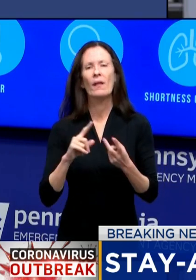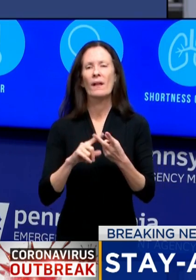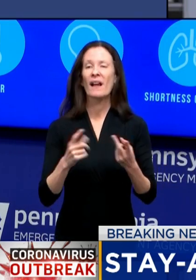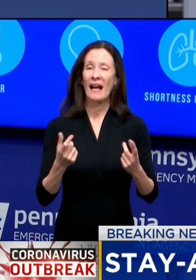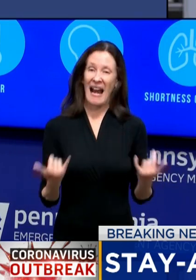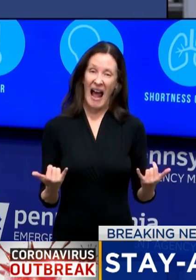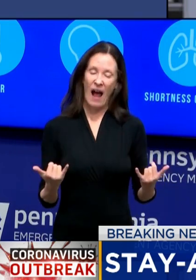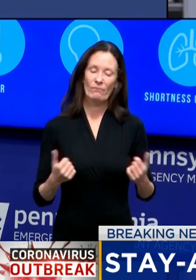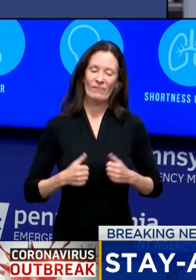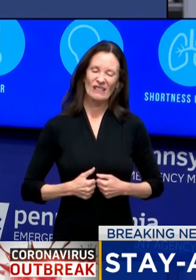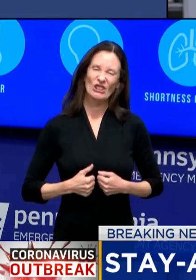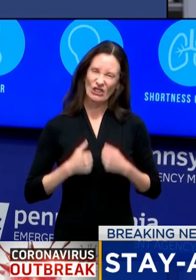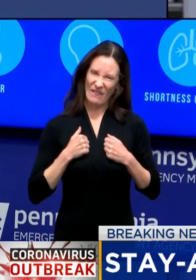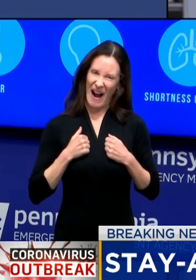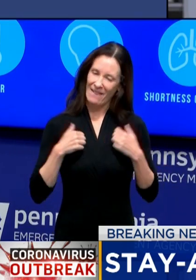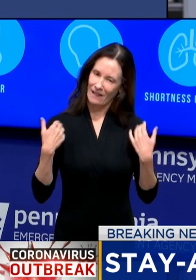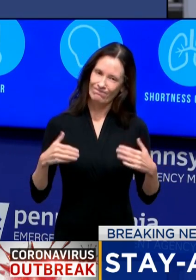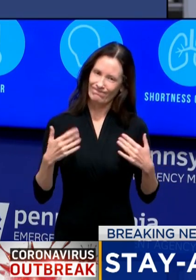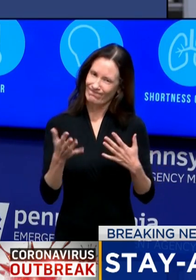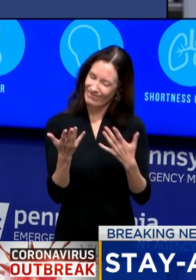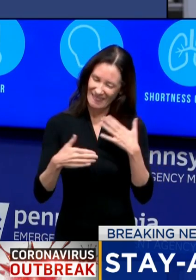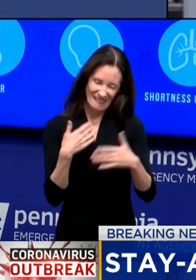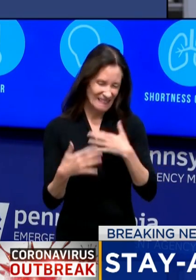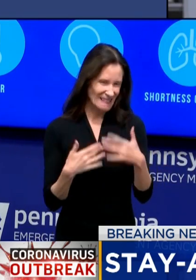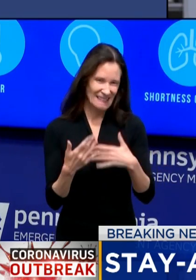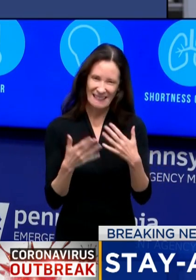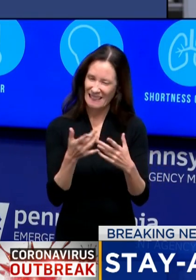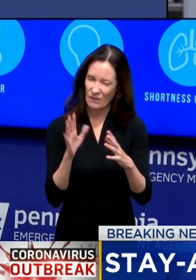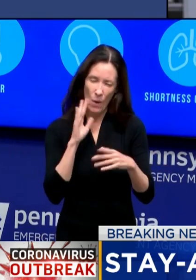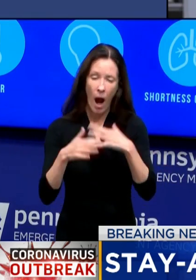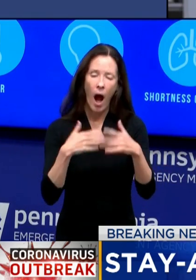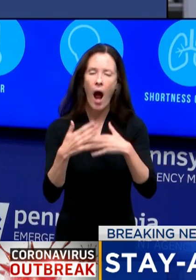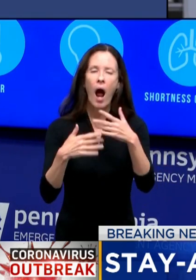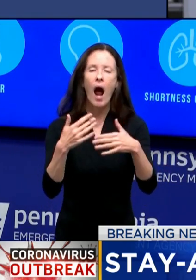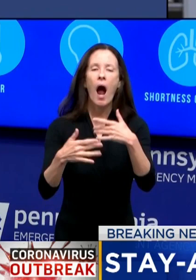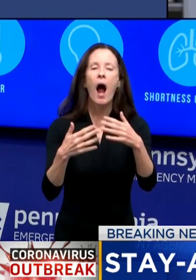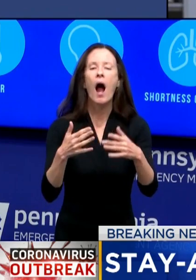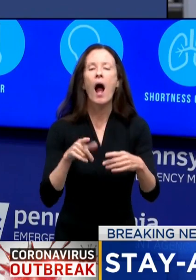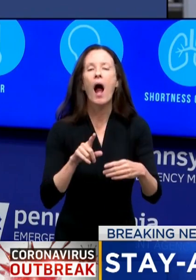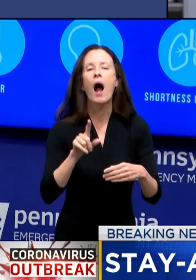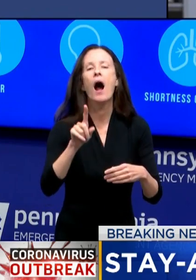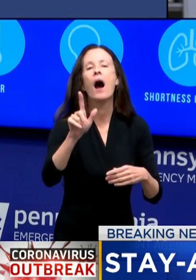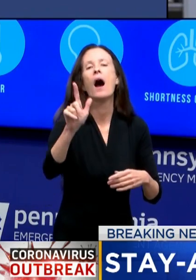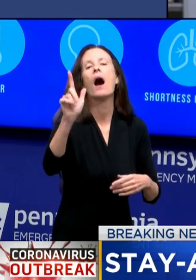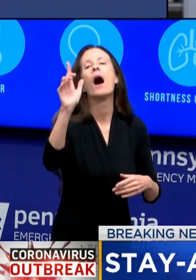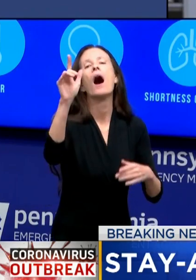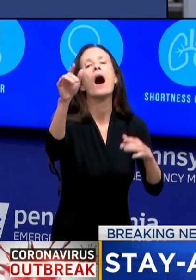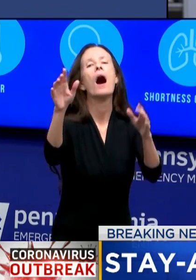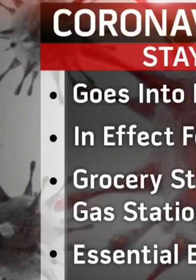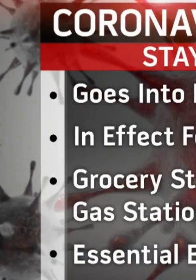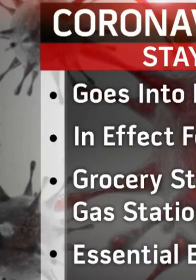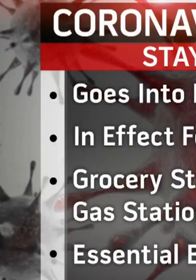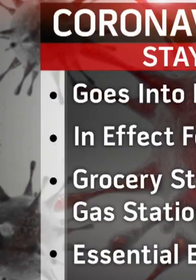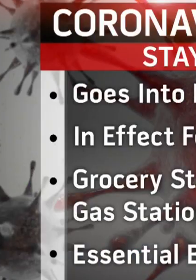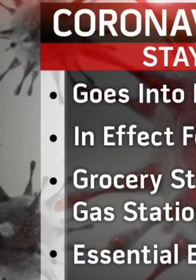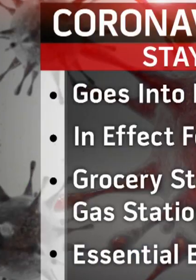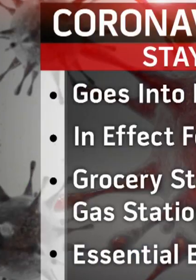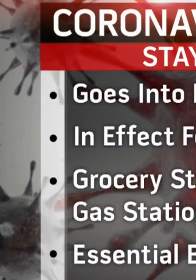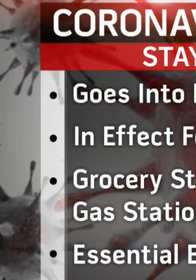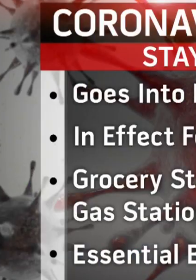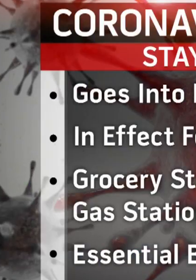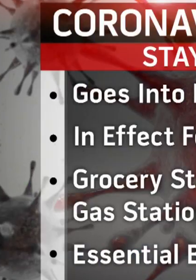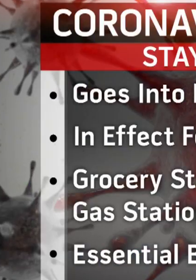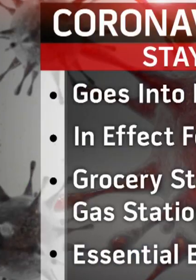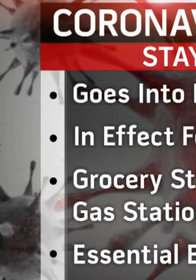to stop the spread of the coronavirus. He has ordered everyone in 6 counties to stay at home. That stay-at-home